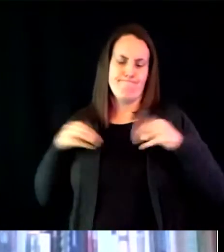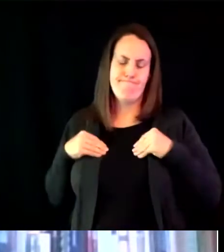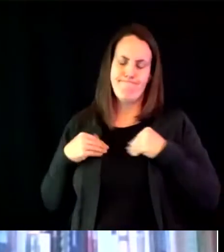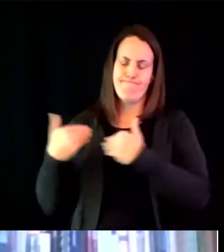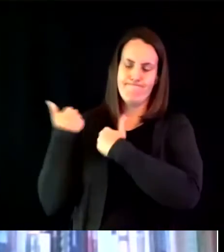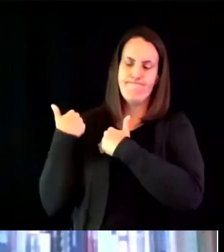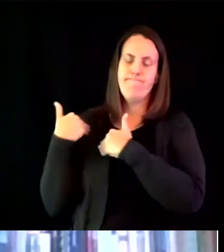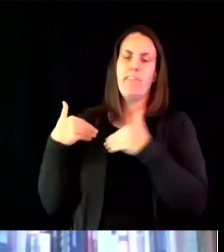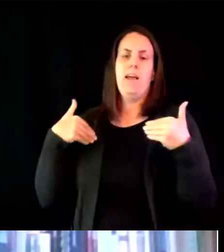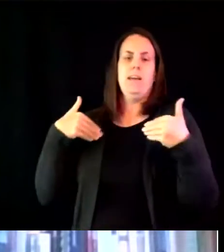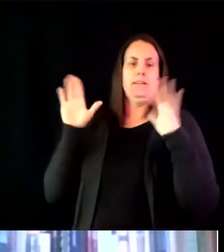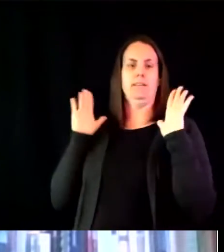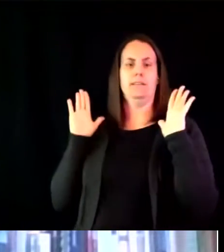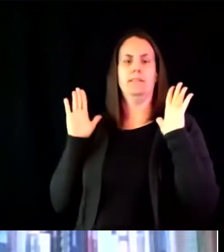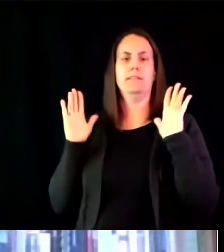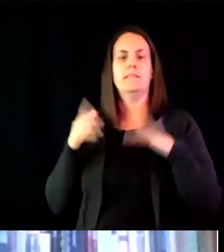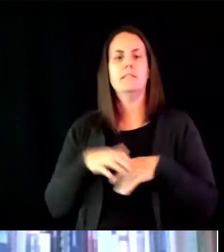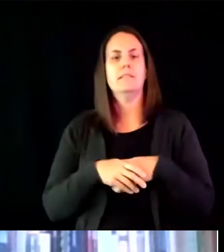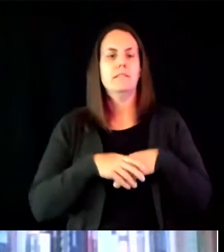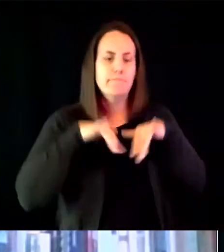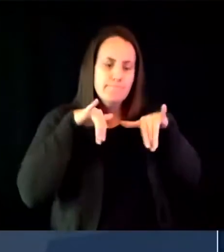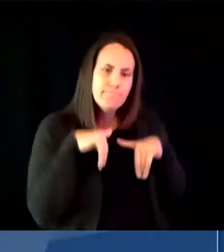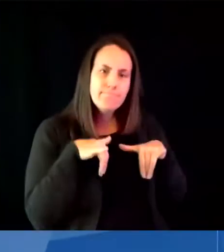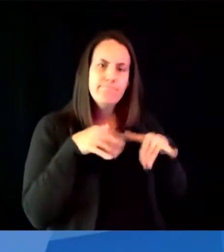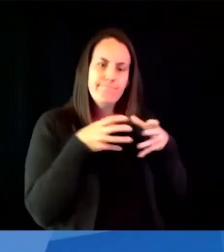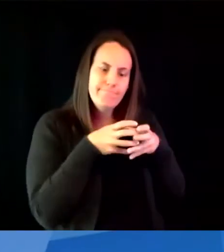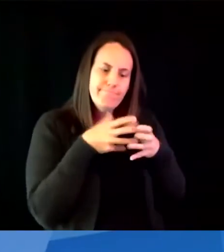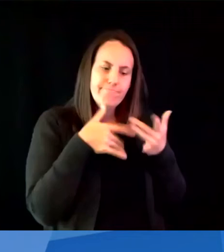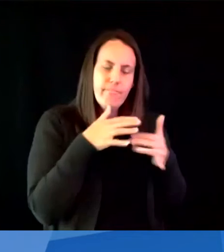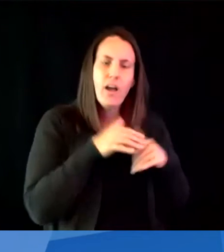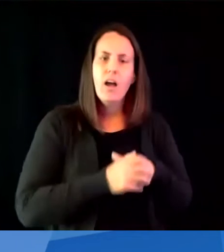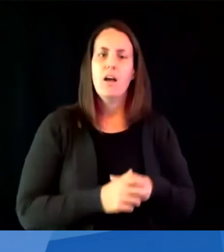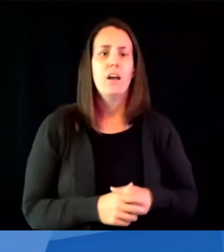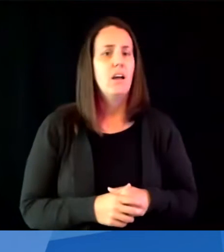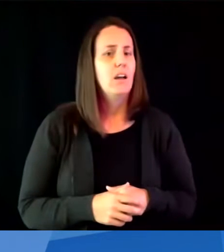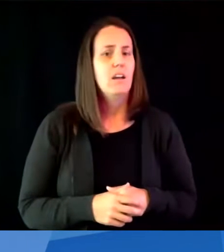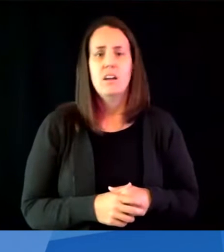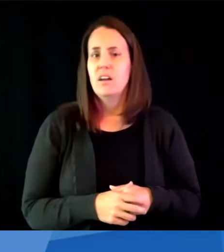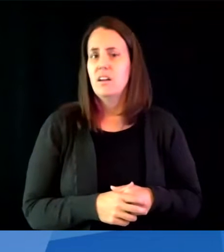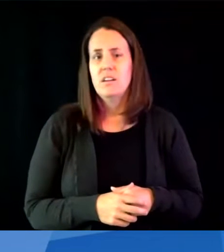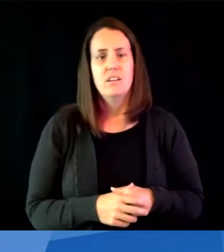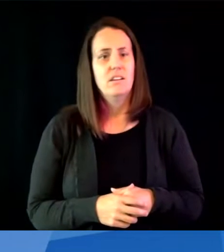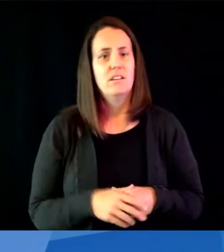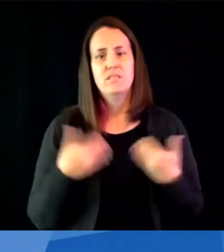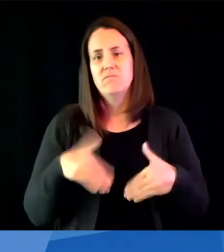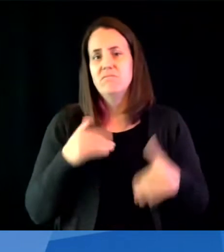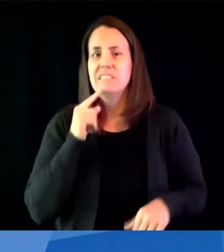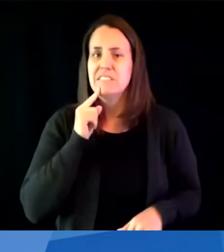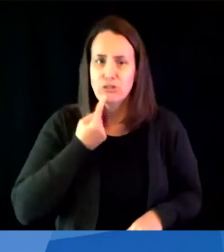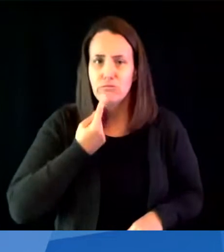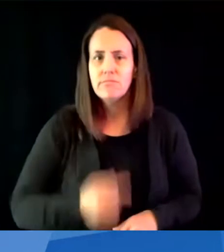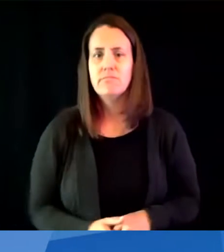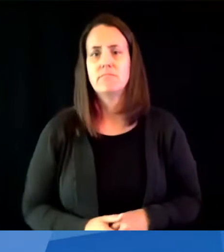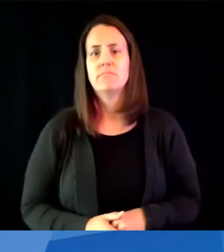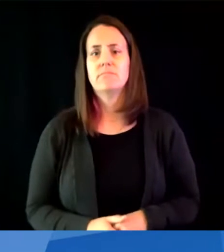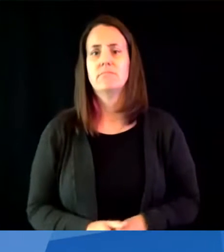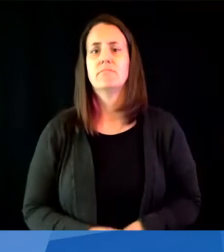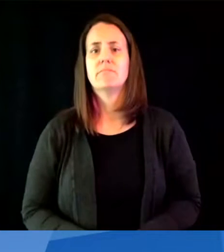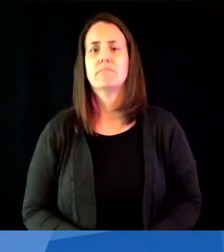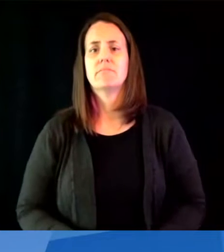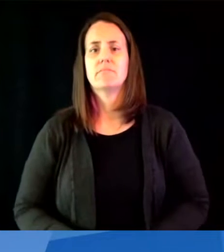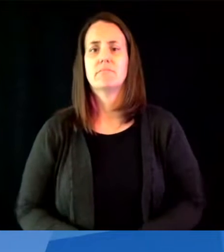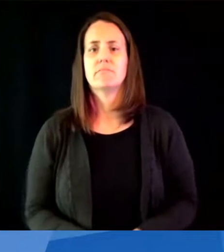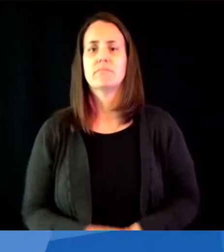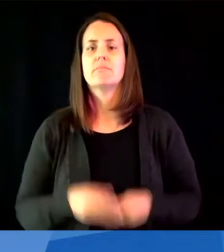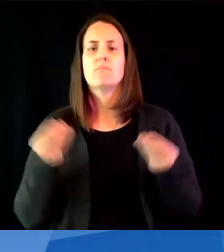family. Thank you, Julie, for that. Let's go now to Dave Koplak from the Associated Press.